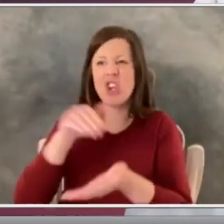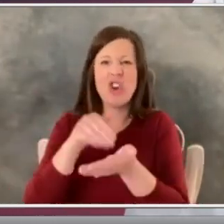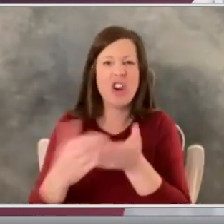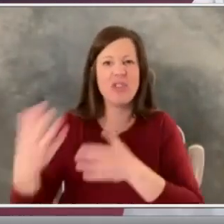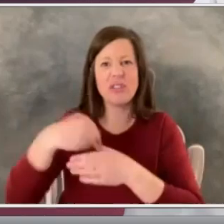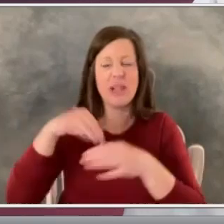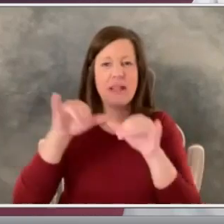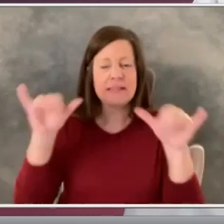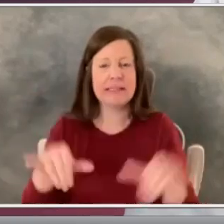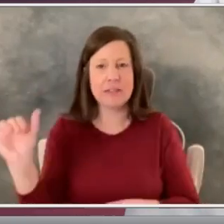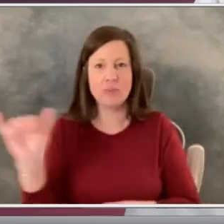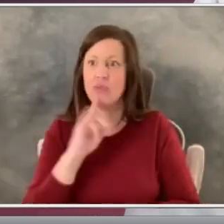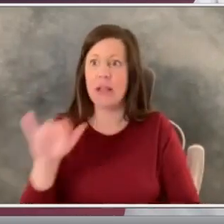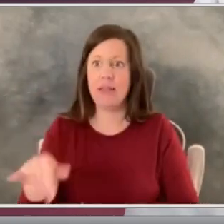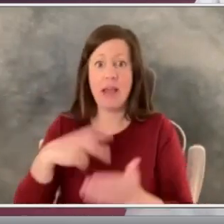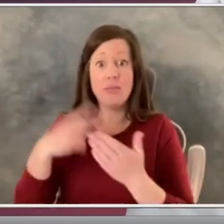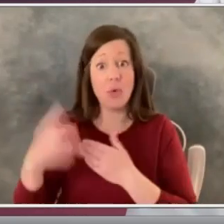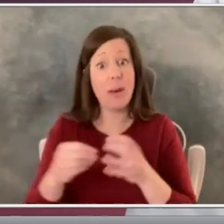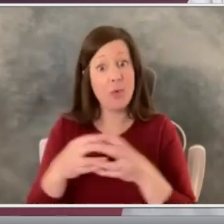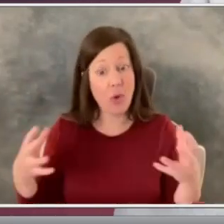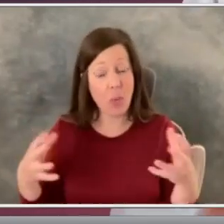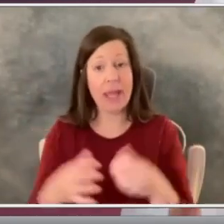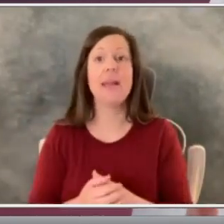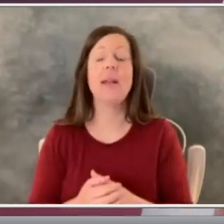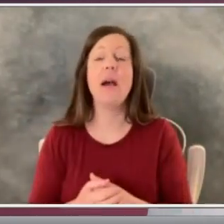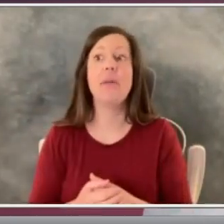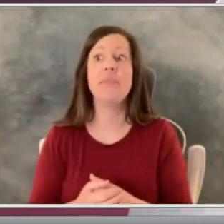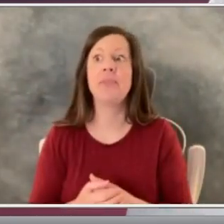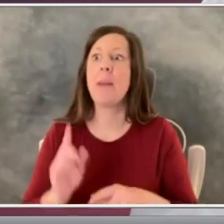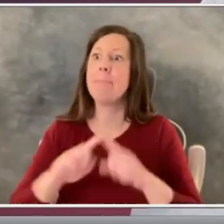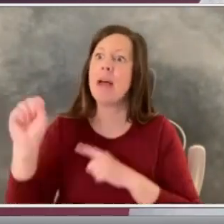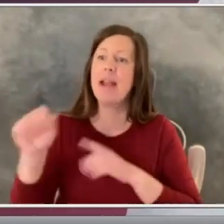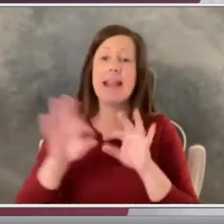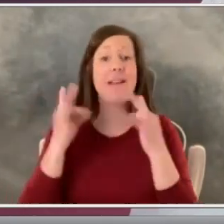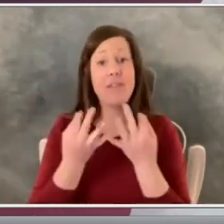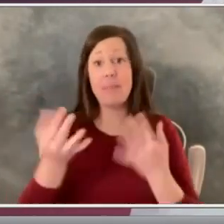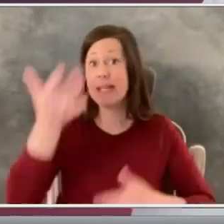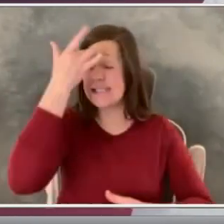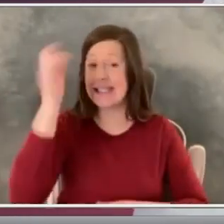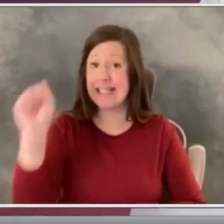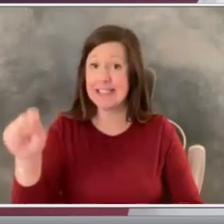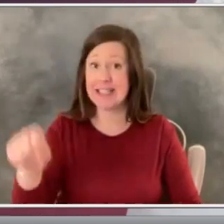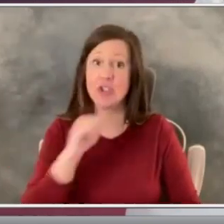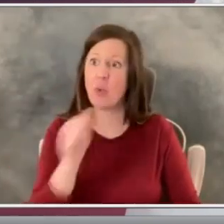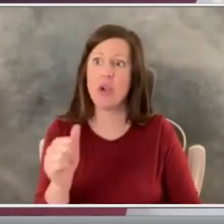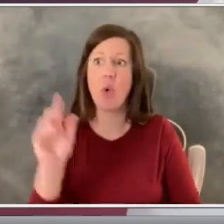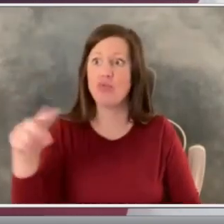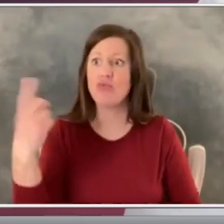So that's growing. But yeah, it's a family disease, so we don't just enroll